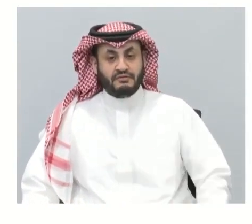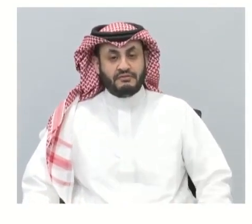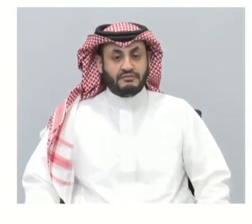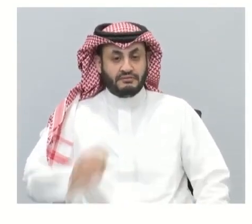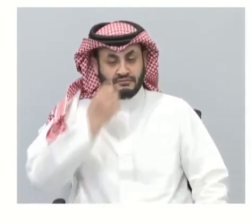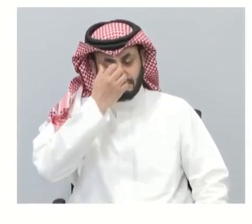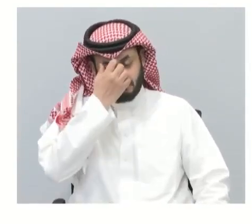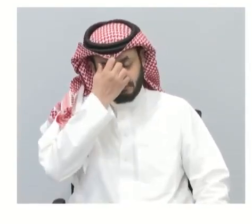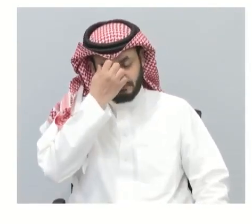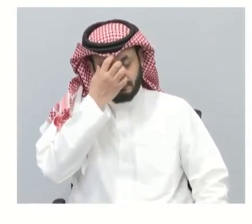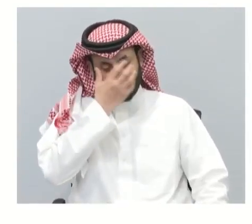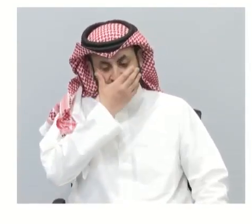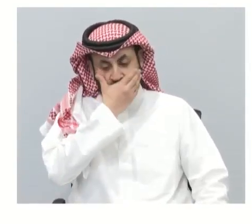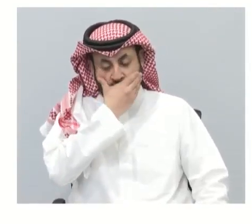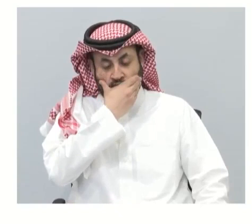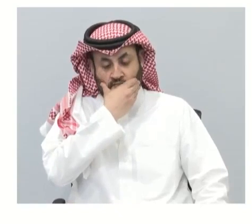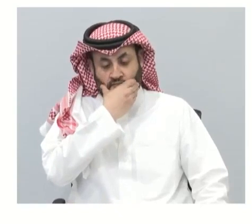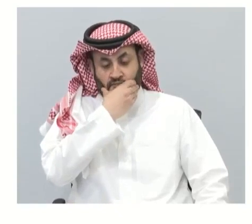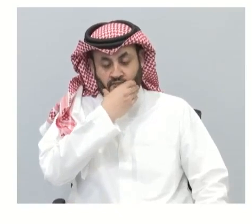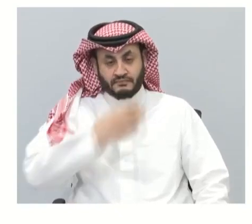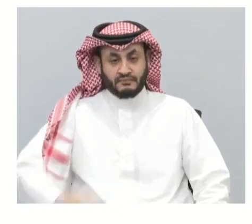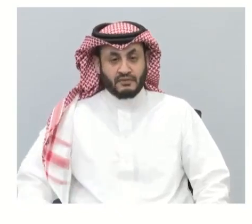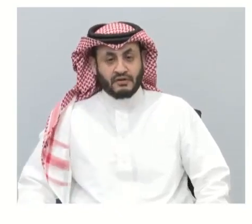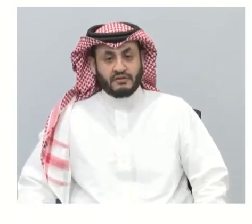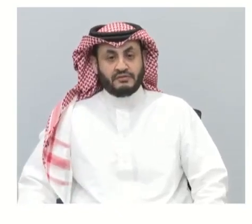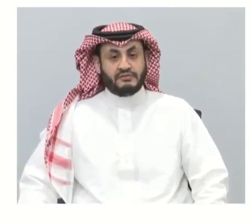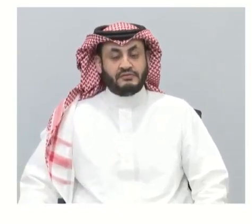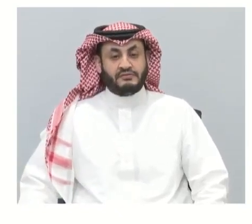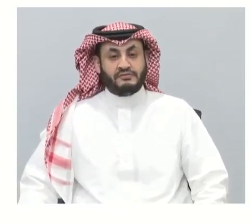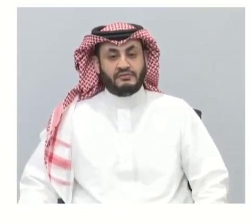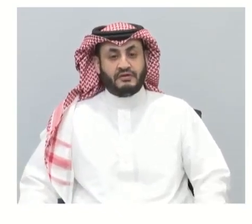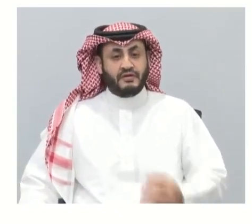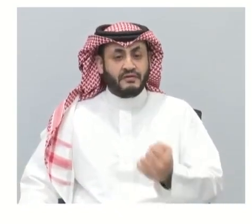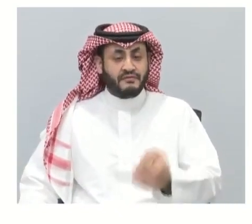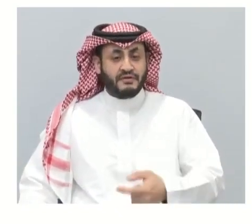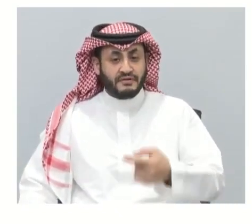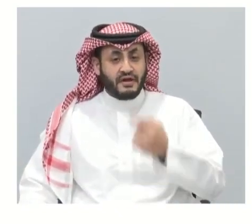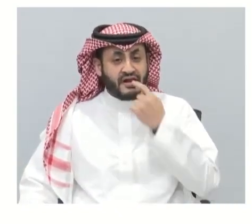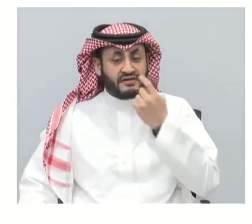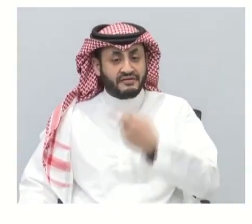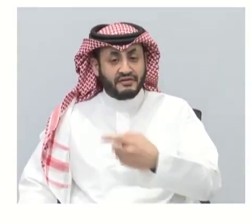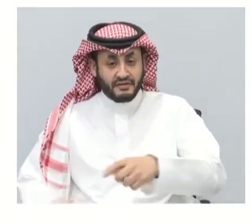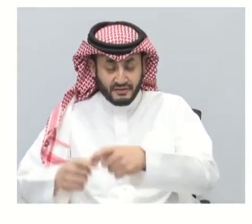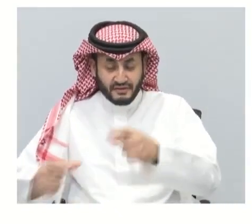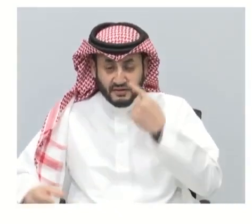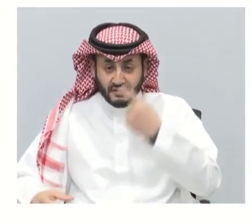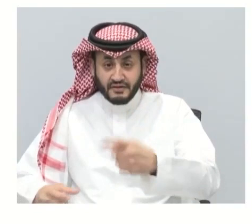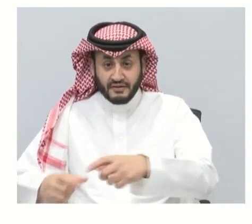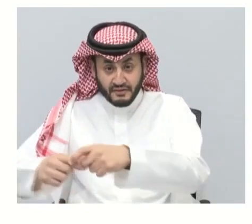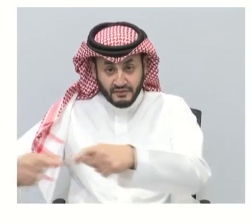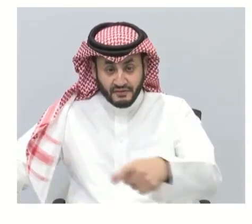How long? Saeed has been playing football since he was 10. The focus is on the time or the